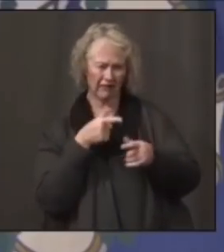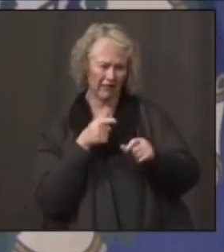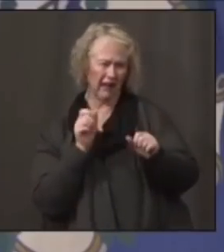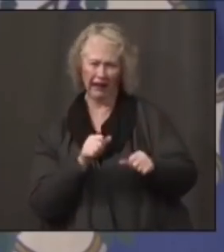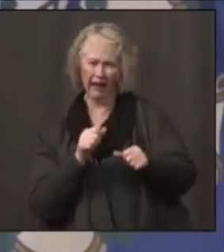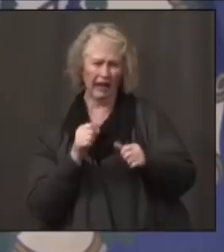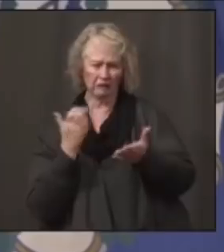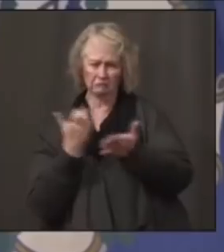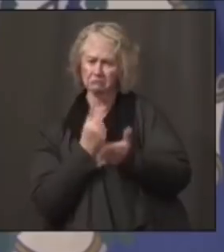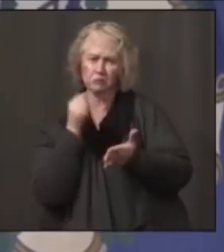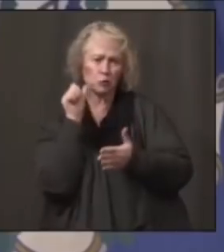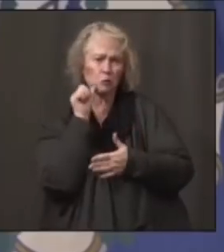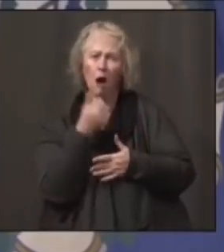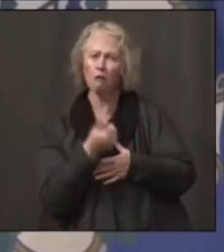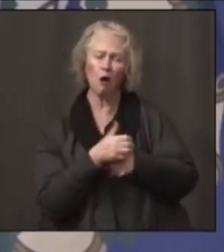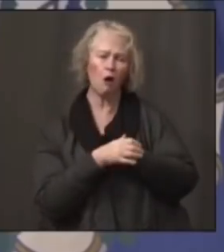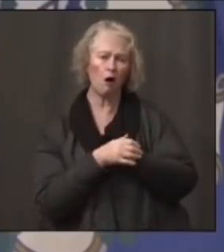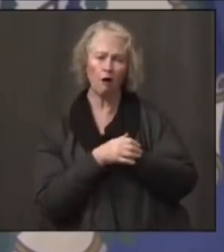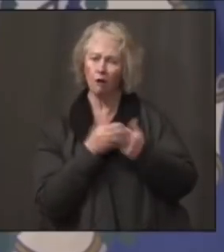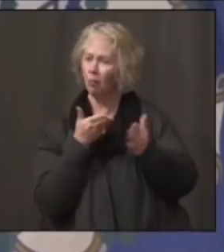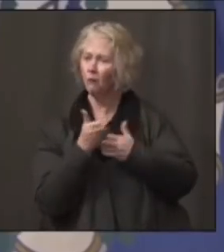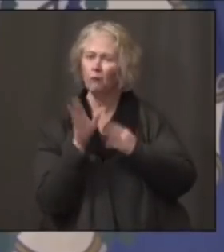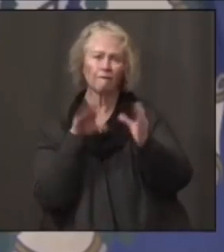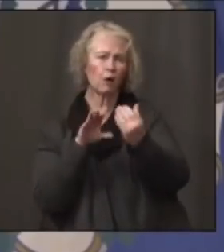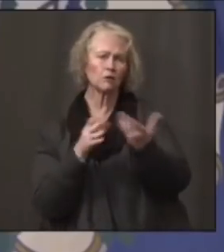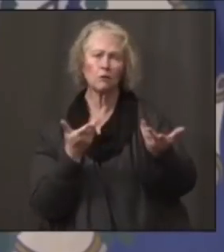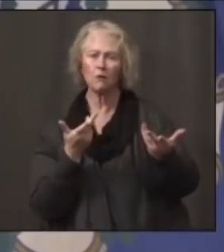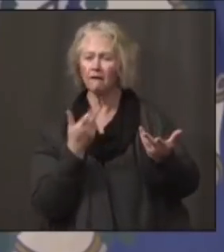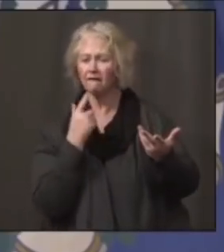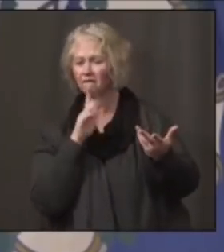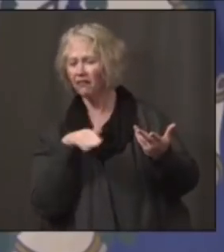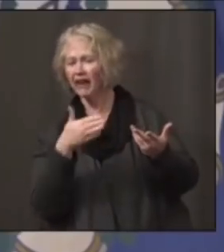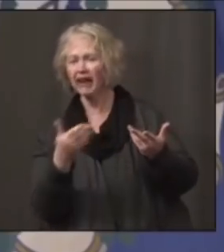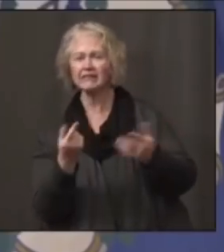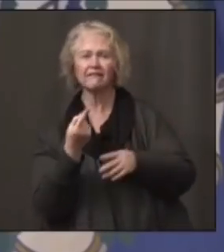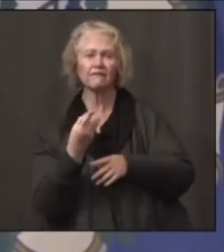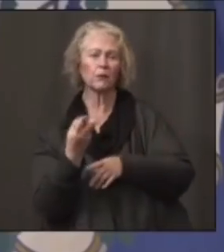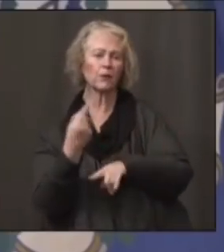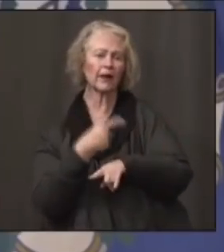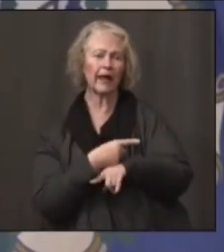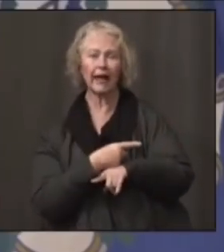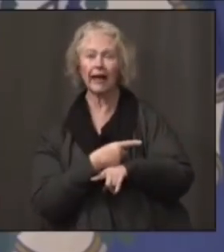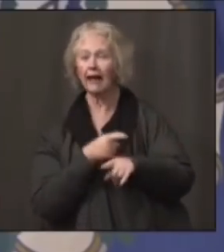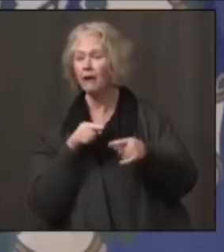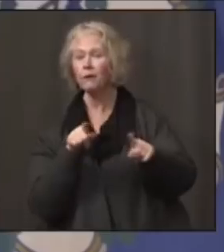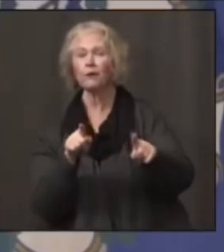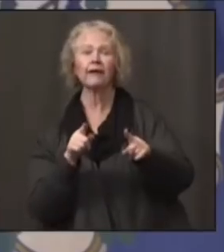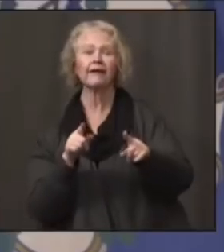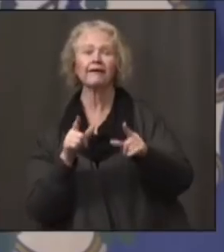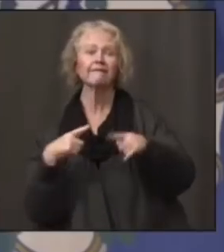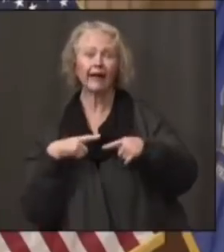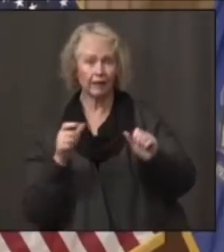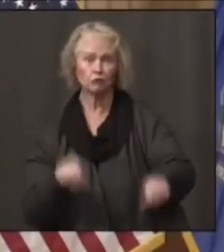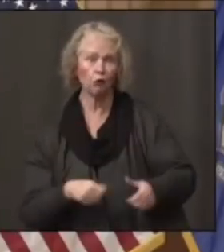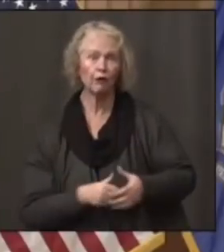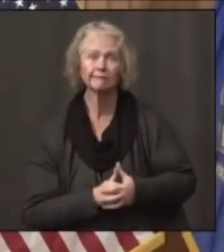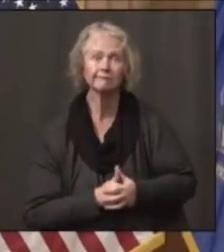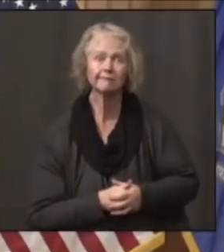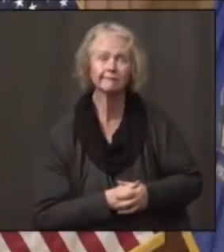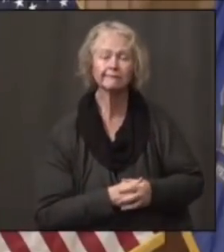learning tomorrow. It'll be virtual learning for another couple of days, or perhaps right through the vacation now.